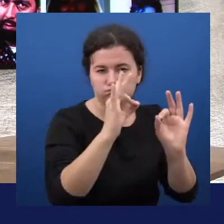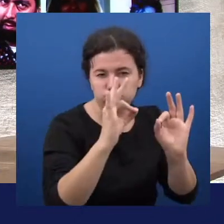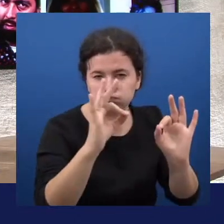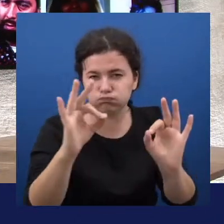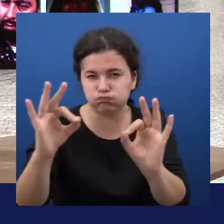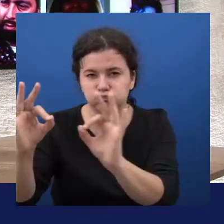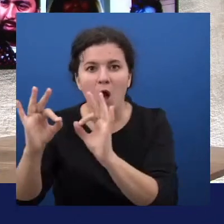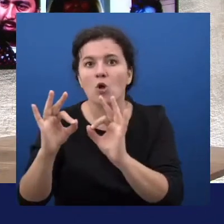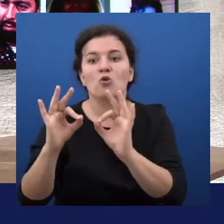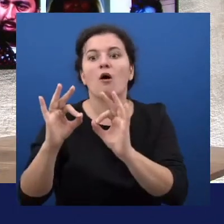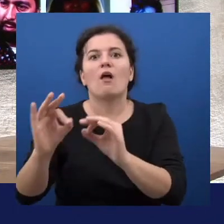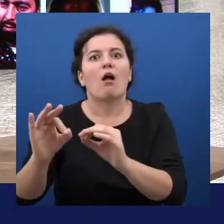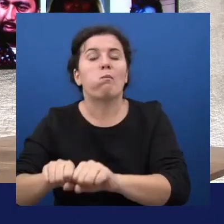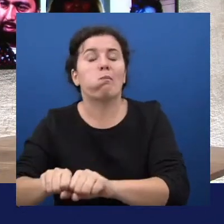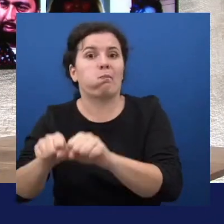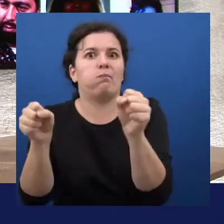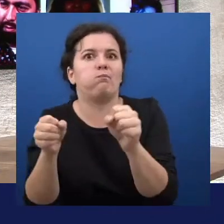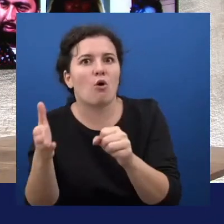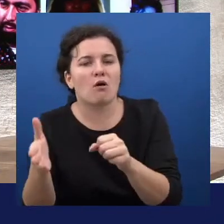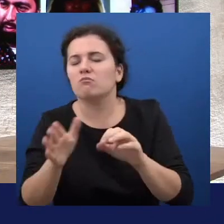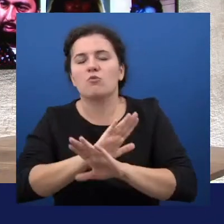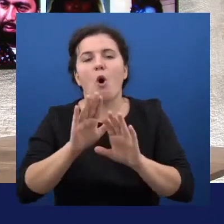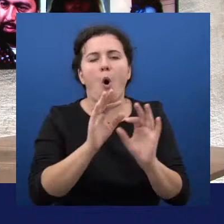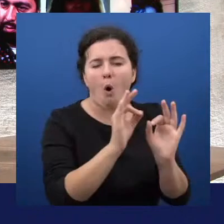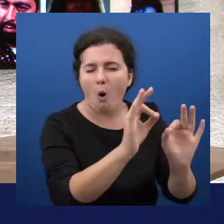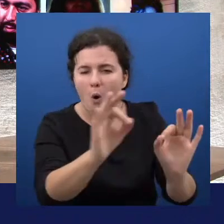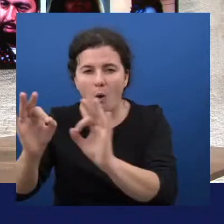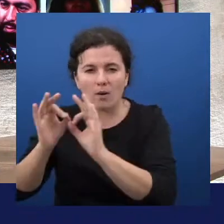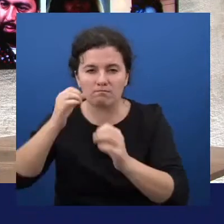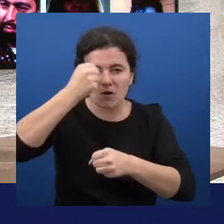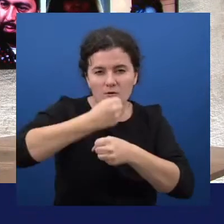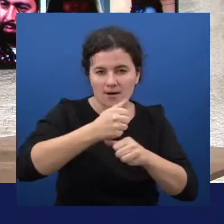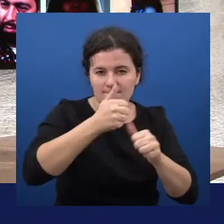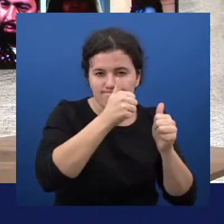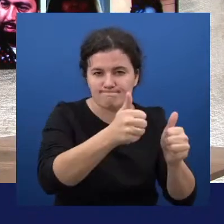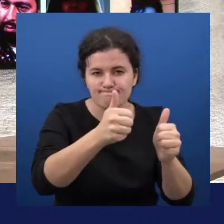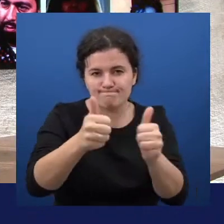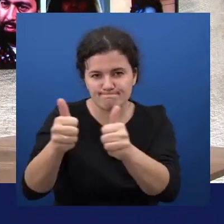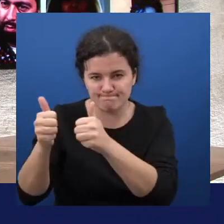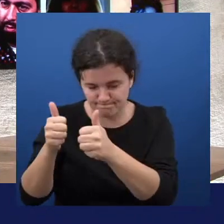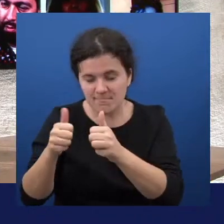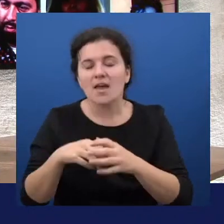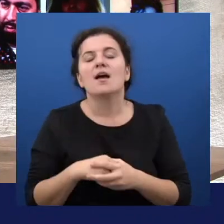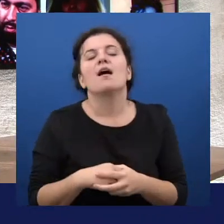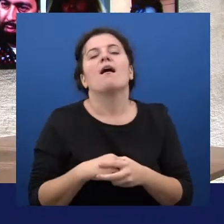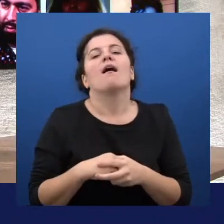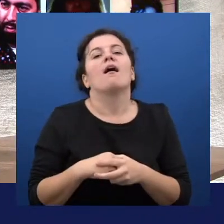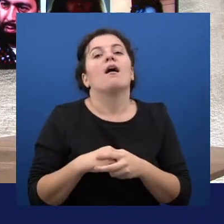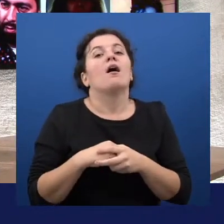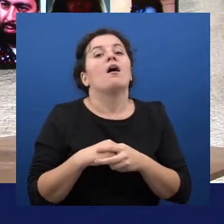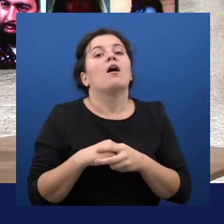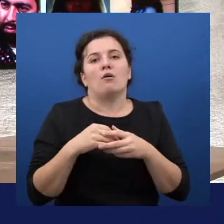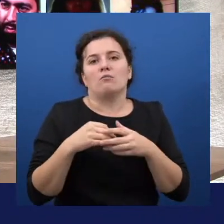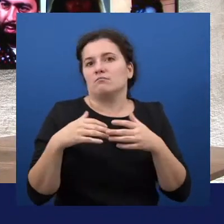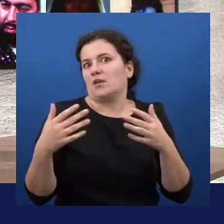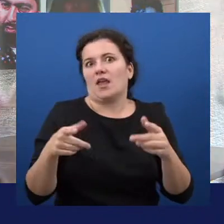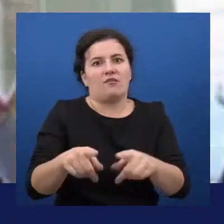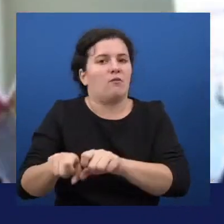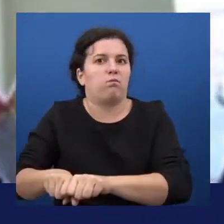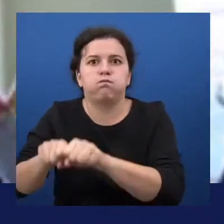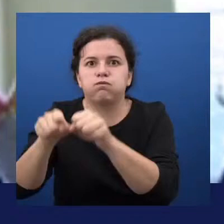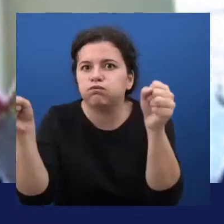broken and everything is working as it's supposed to work. Otherwise, it can be dangerous, or it can